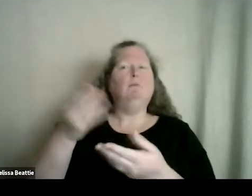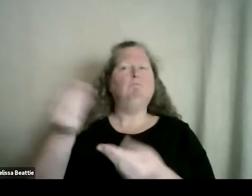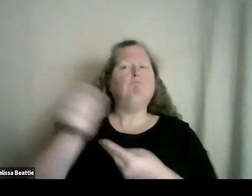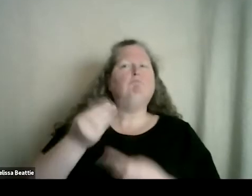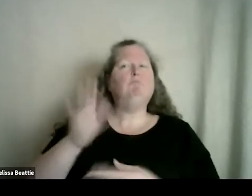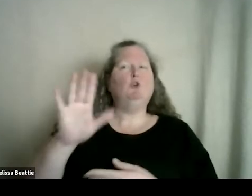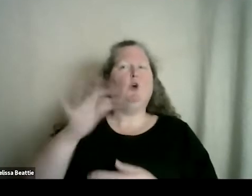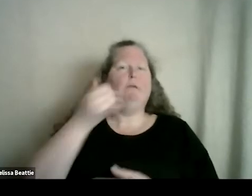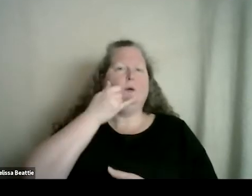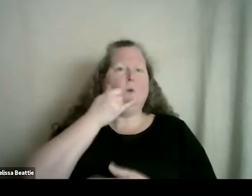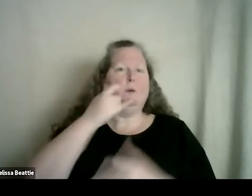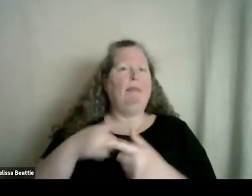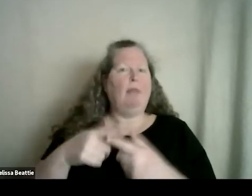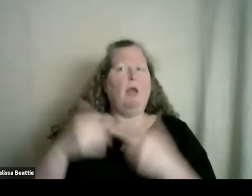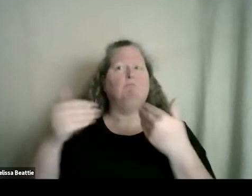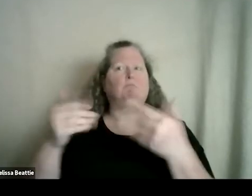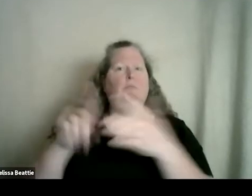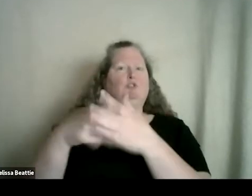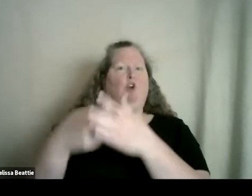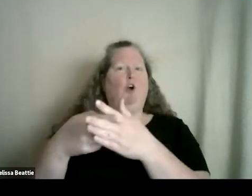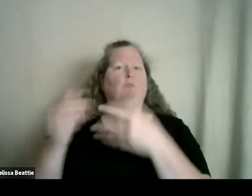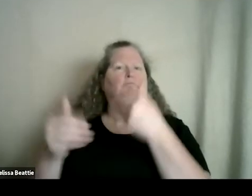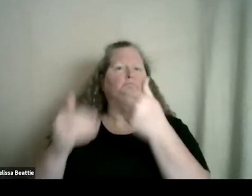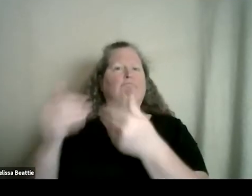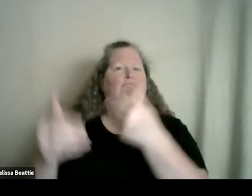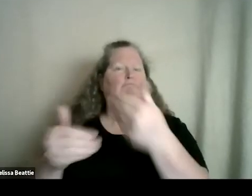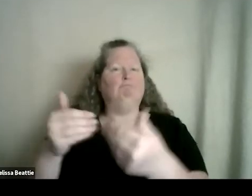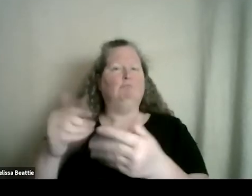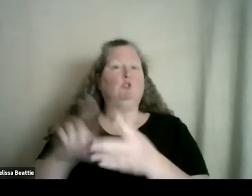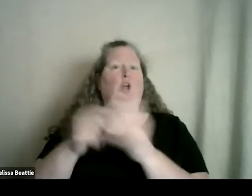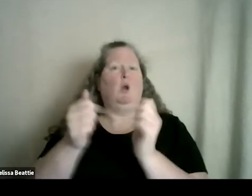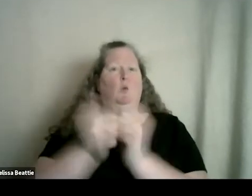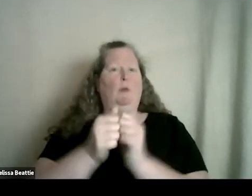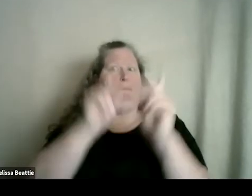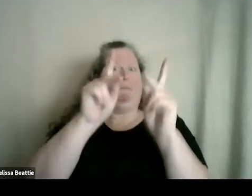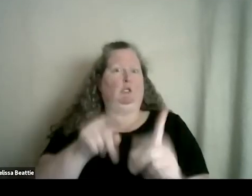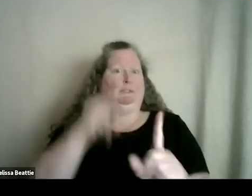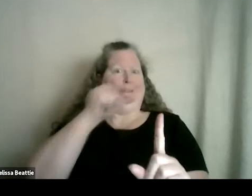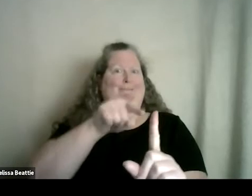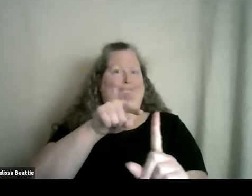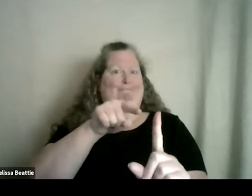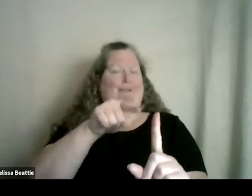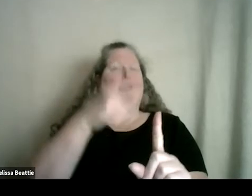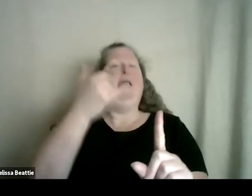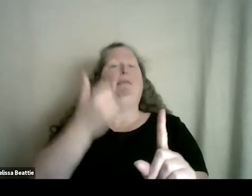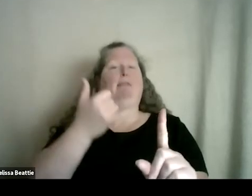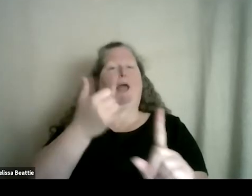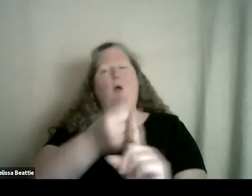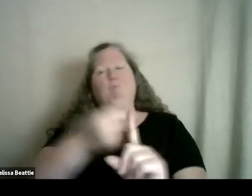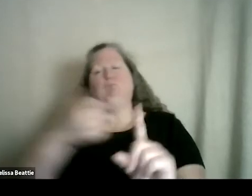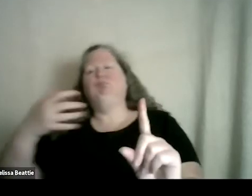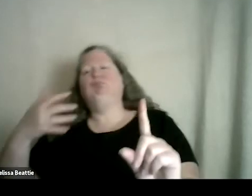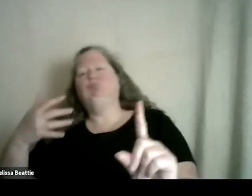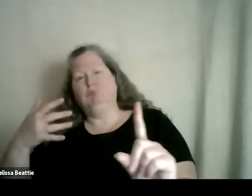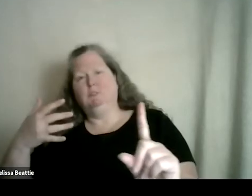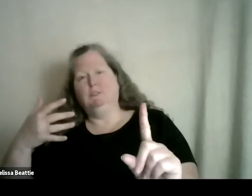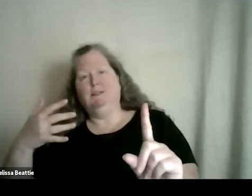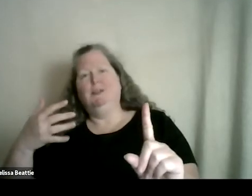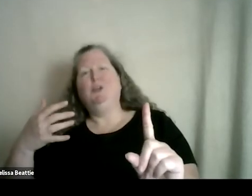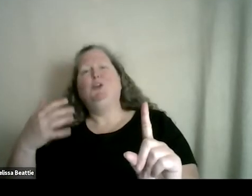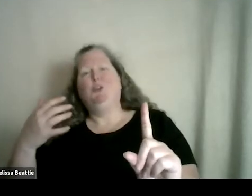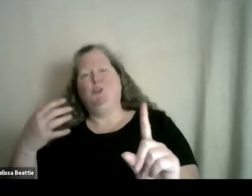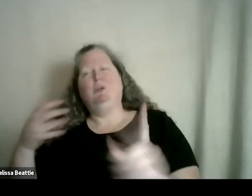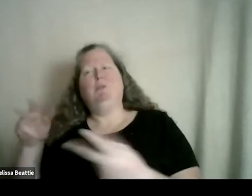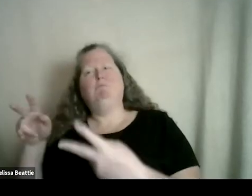go from there. You start with the person, and by extension, you now have you can extrapolate